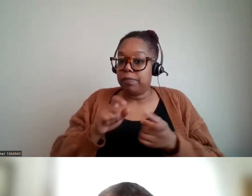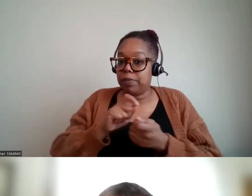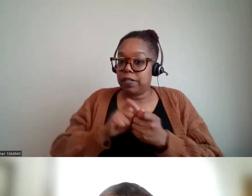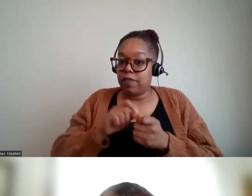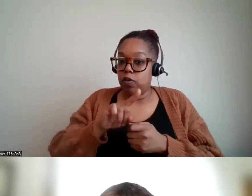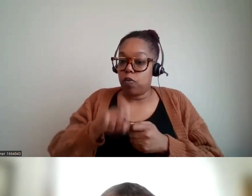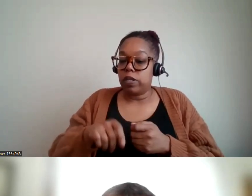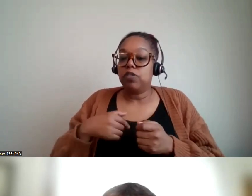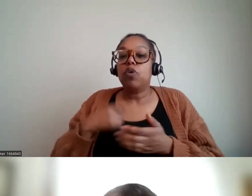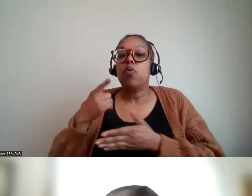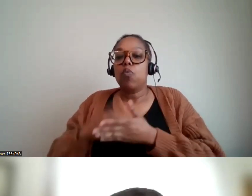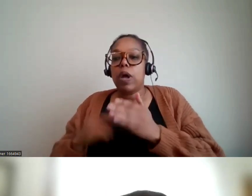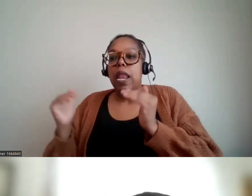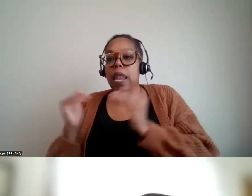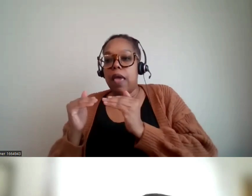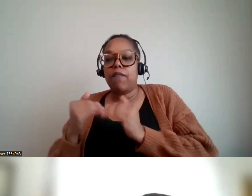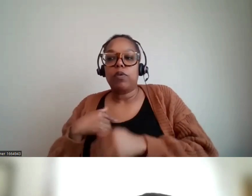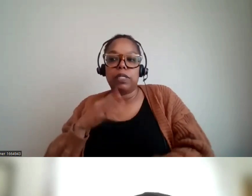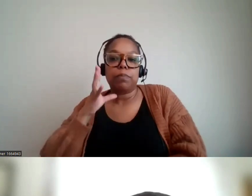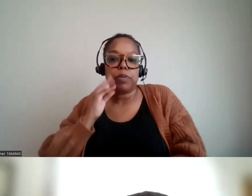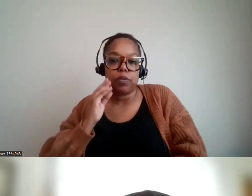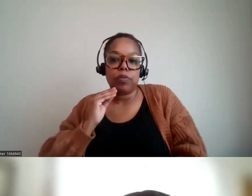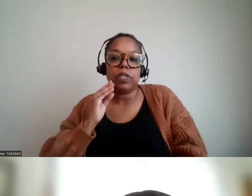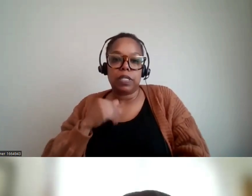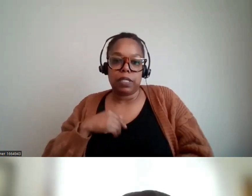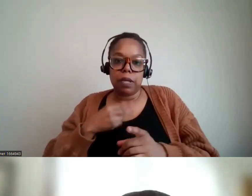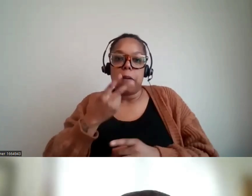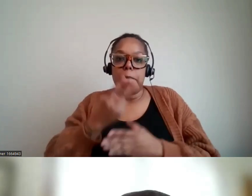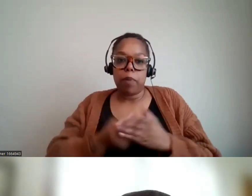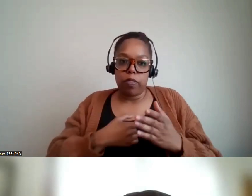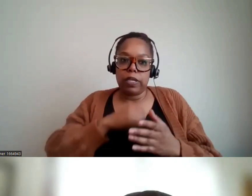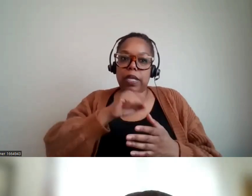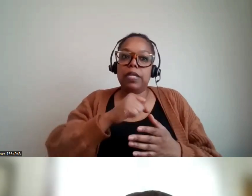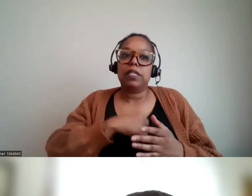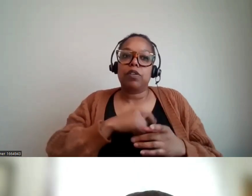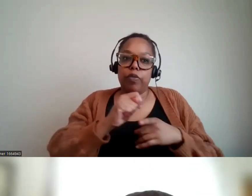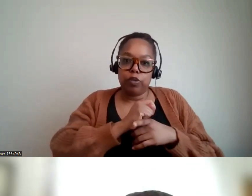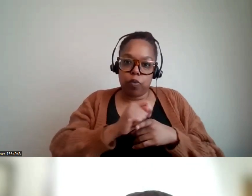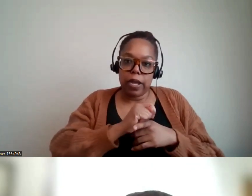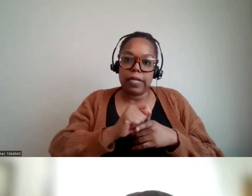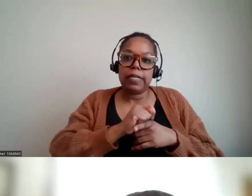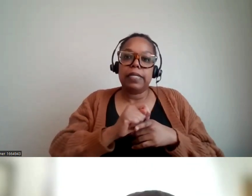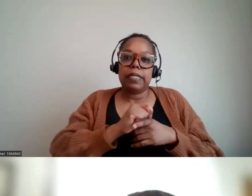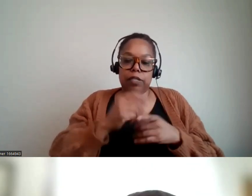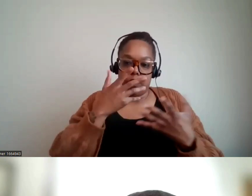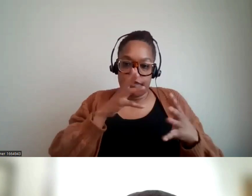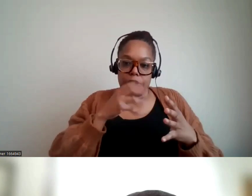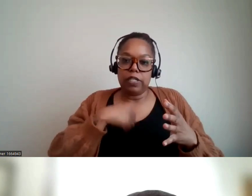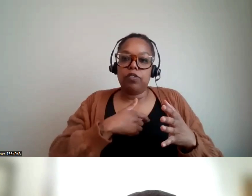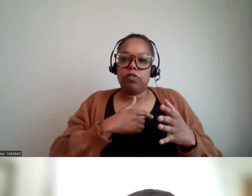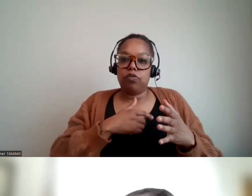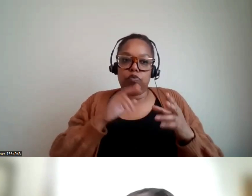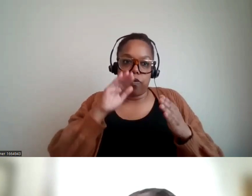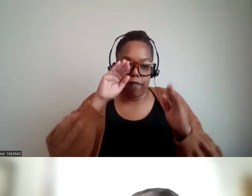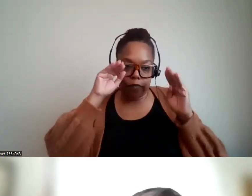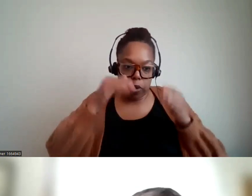hiring? You both spoke very much about like the training that you folks go through when they're on the job to help ensure competency and how much time is focused on that. But